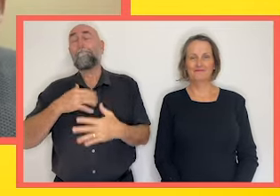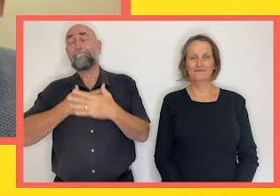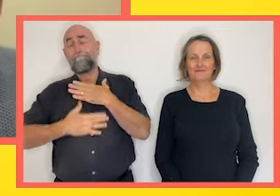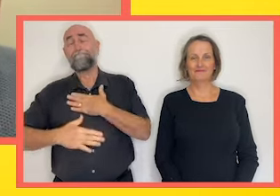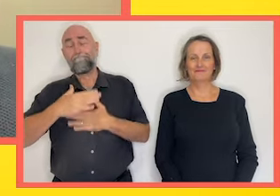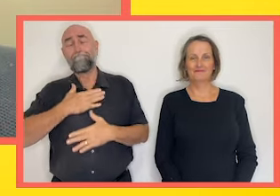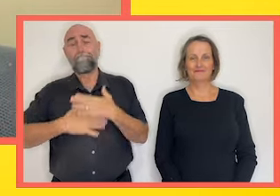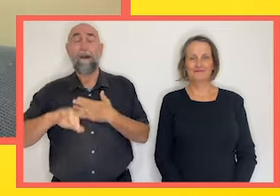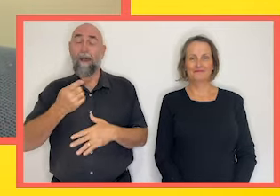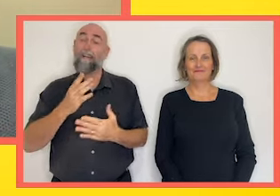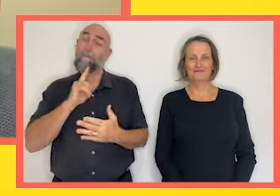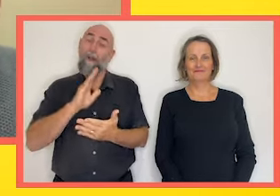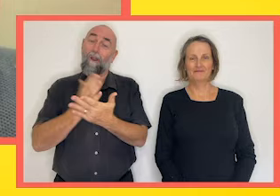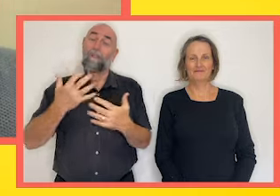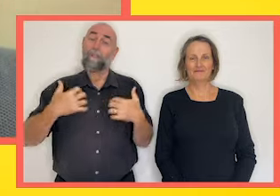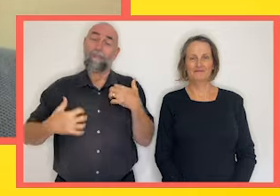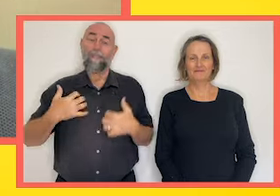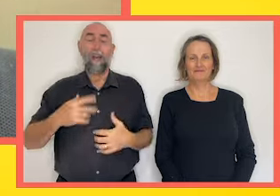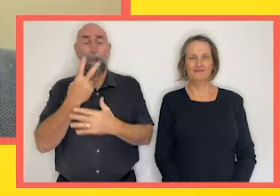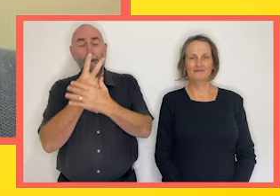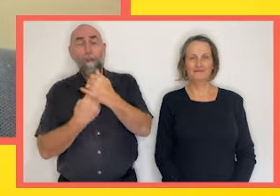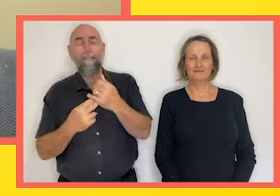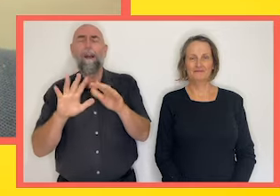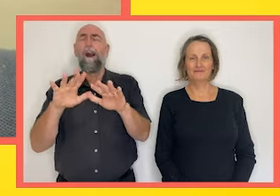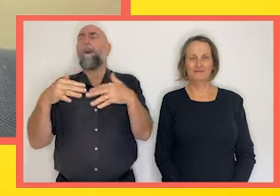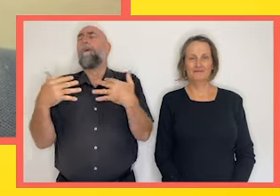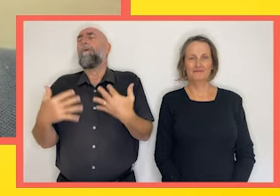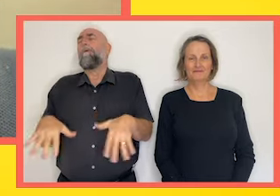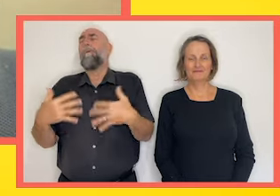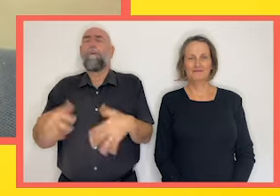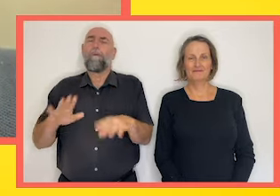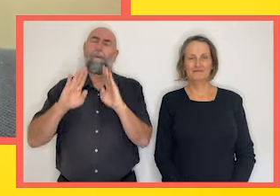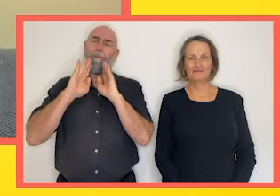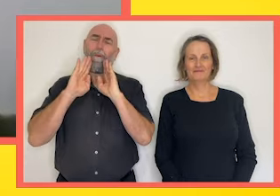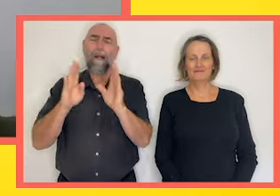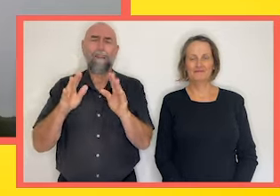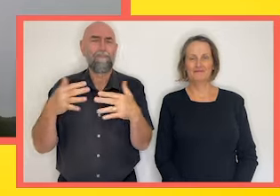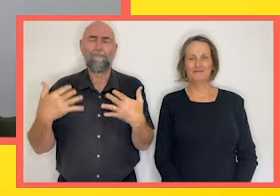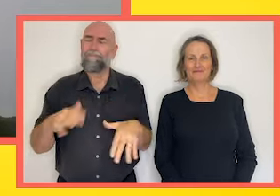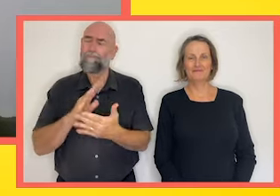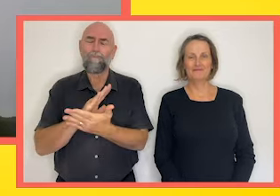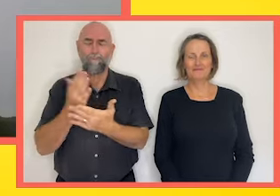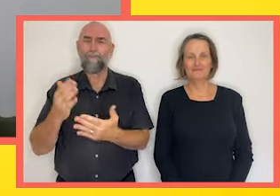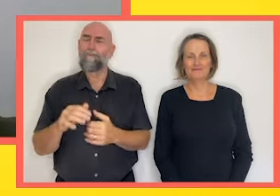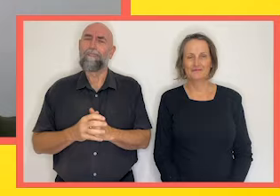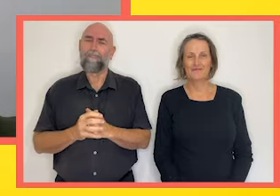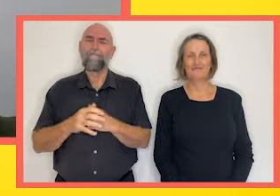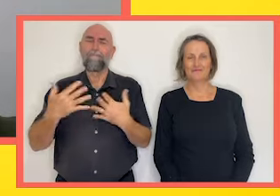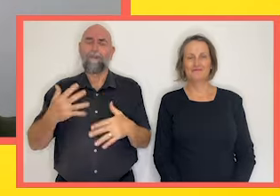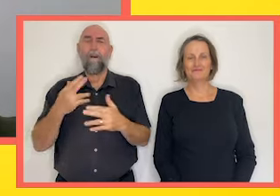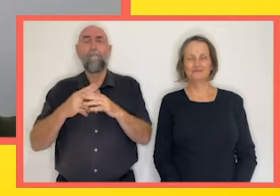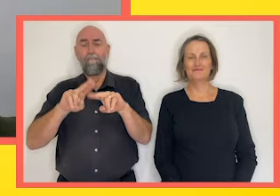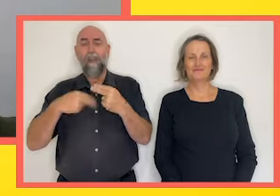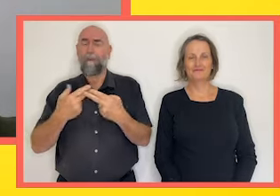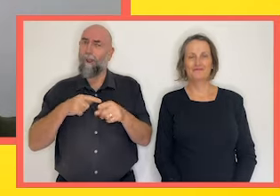It's a really exciting time. Twins is such a beautiful thing to kind of see, and it's definitely an adventure